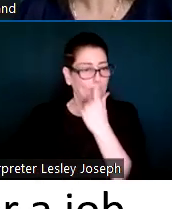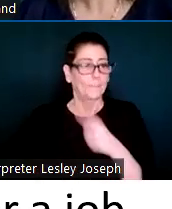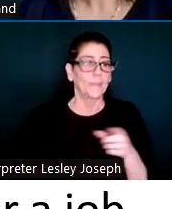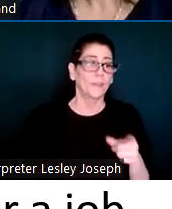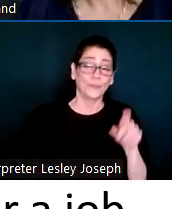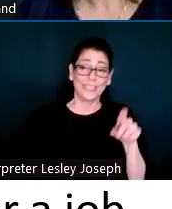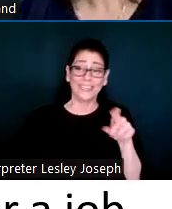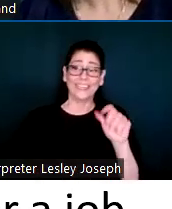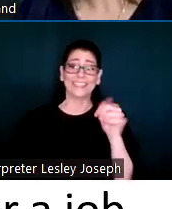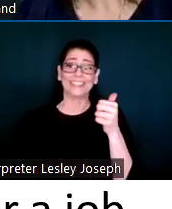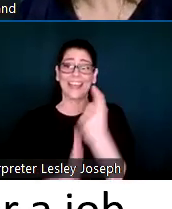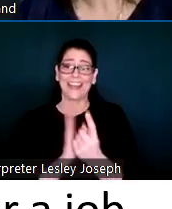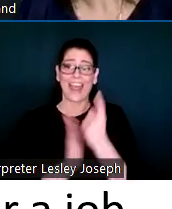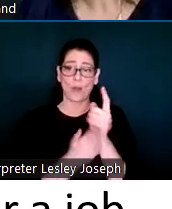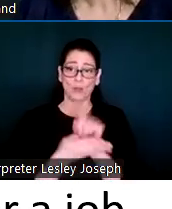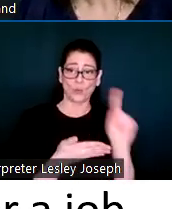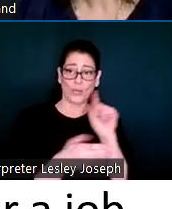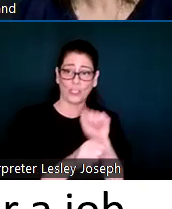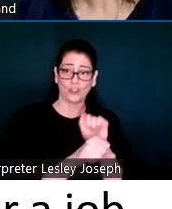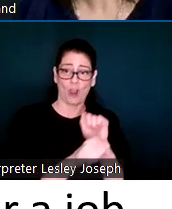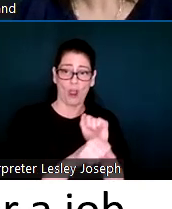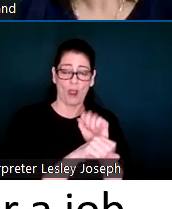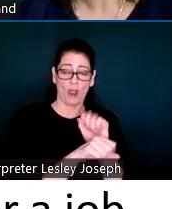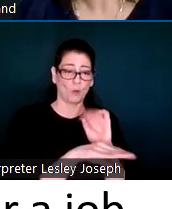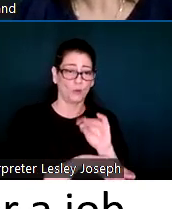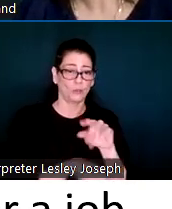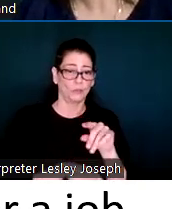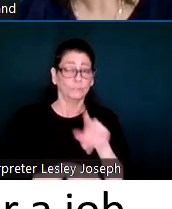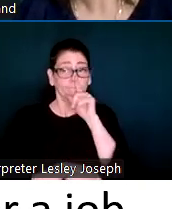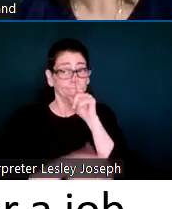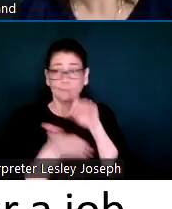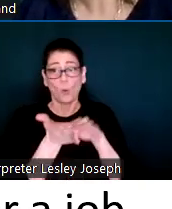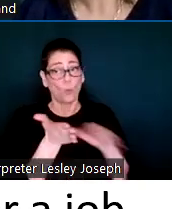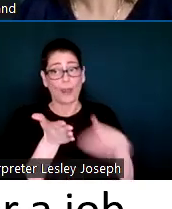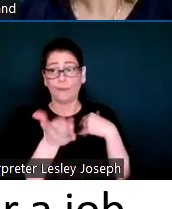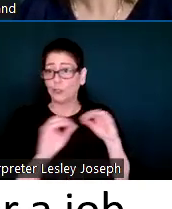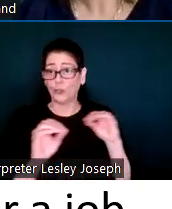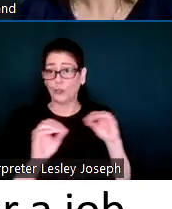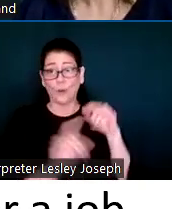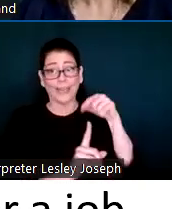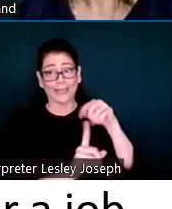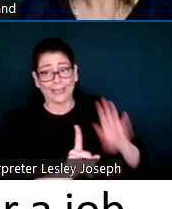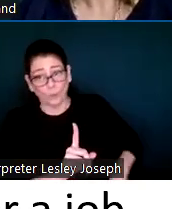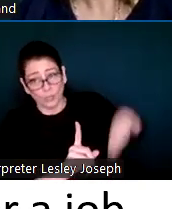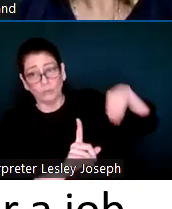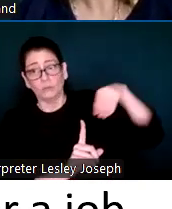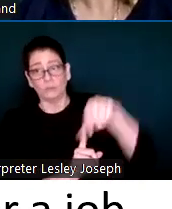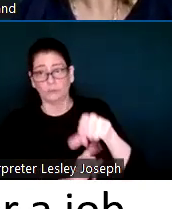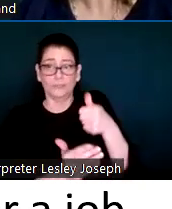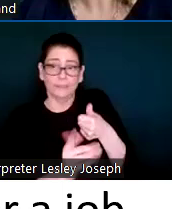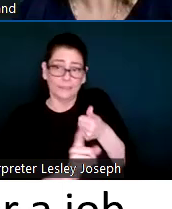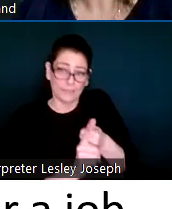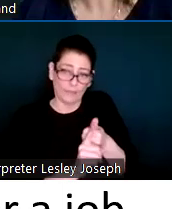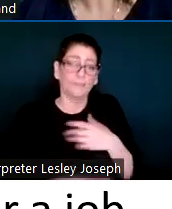week. Leonard is not on a waiver, and he will pay for the job coaching out of his own pocket. The job coach will